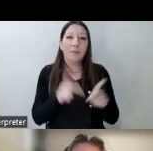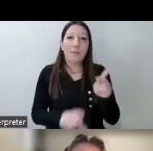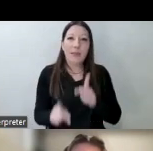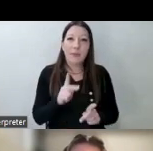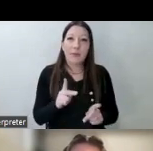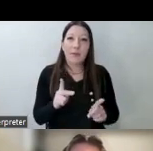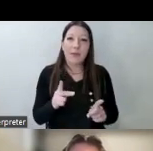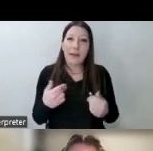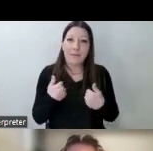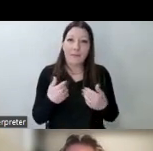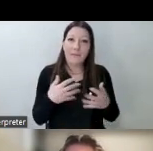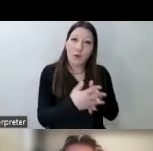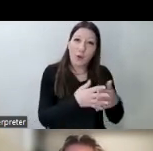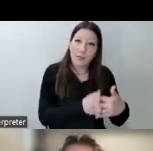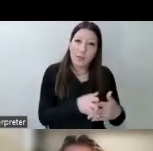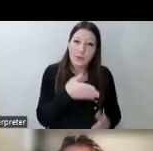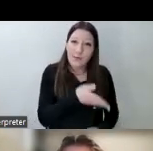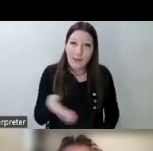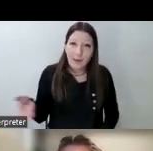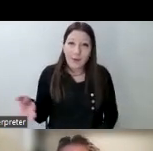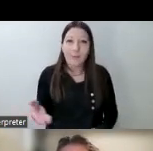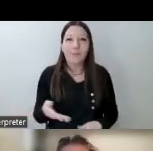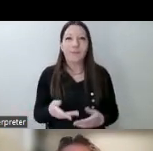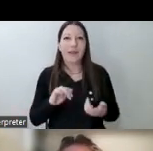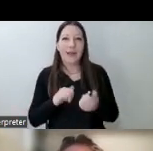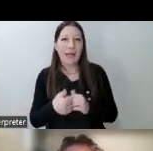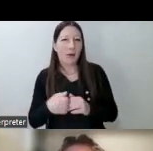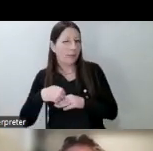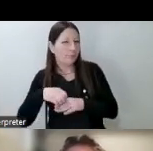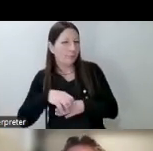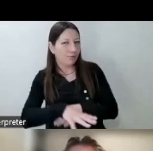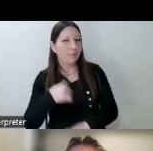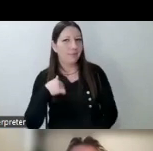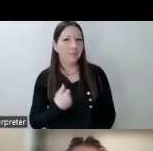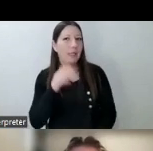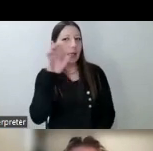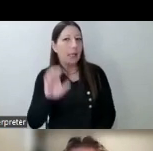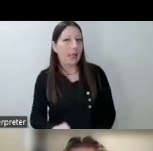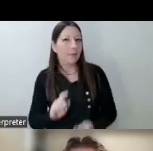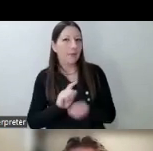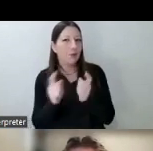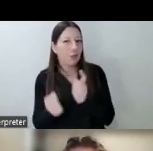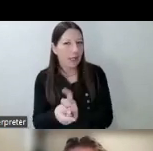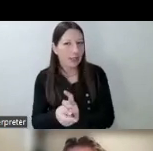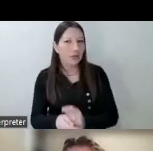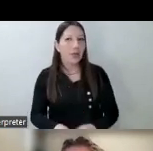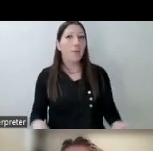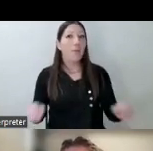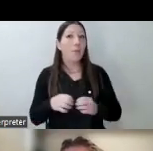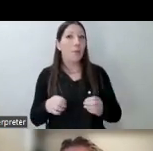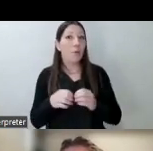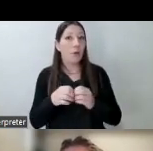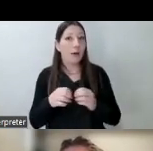to slowly change due to factors related to climate change, increased visitor traffic, greater economic divides, and